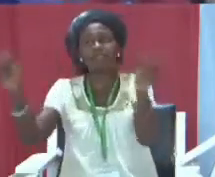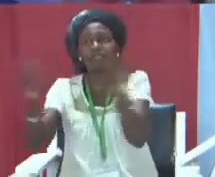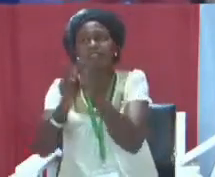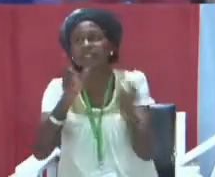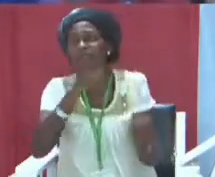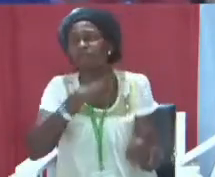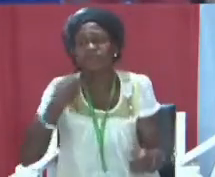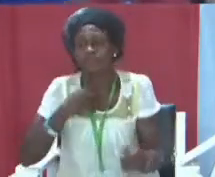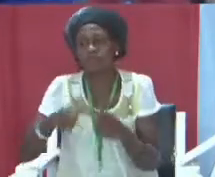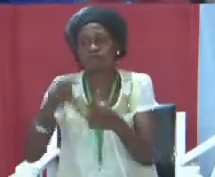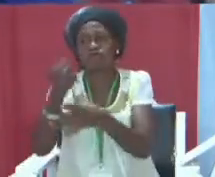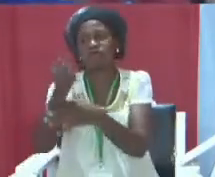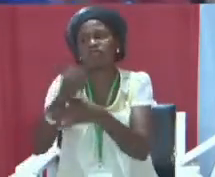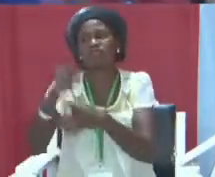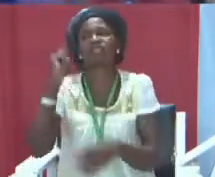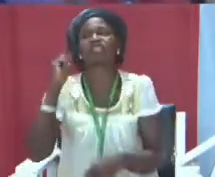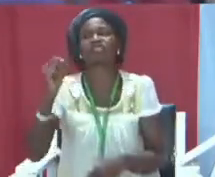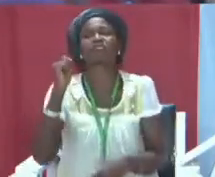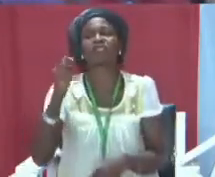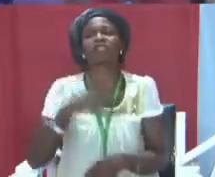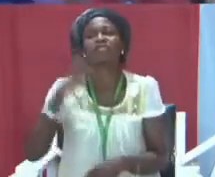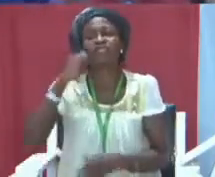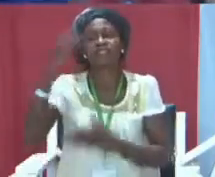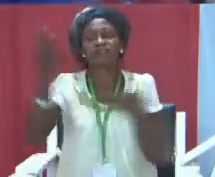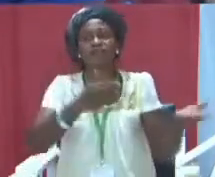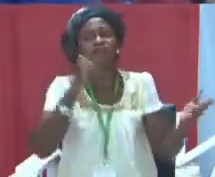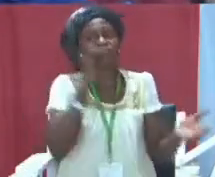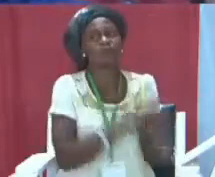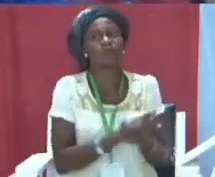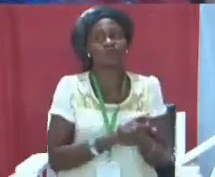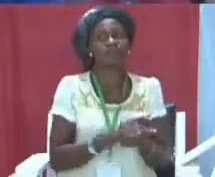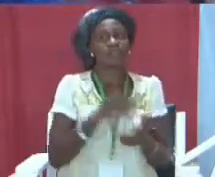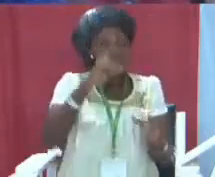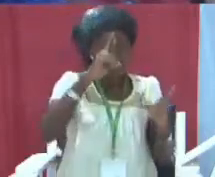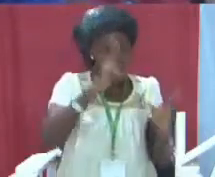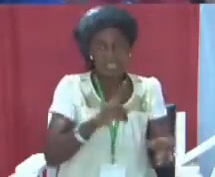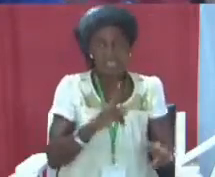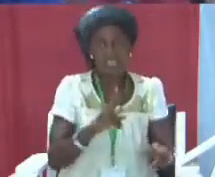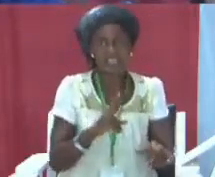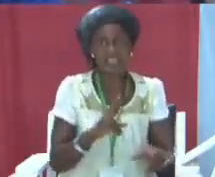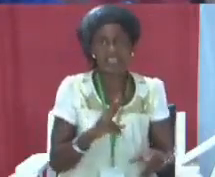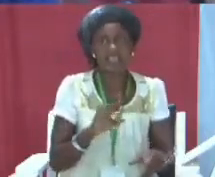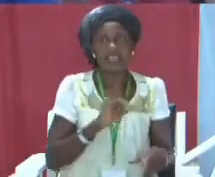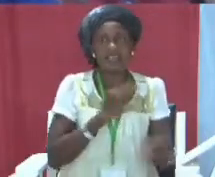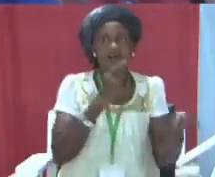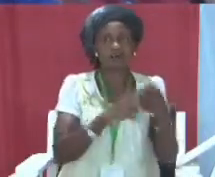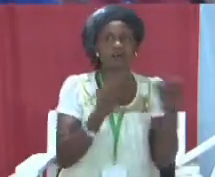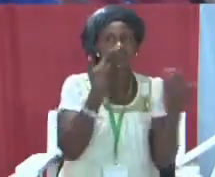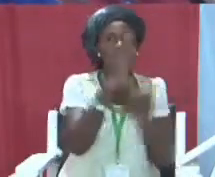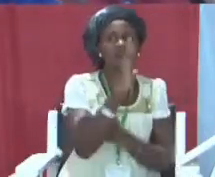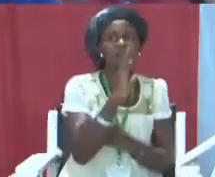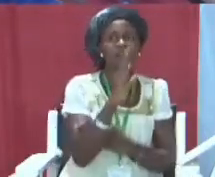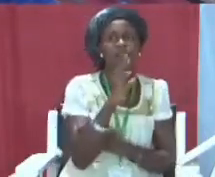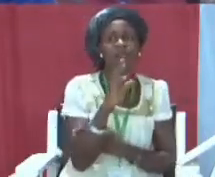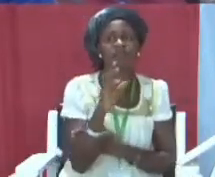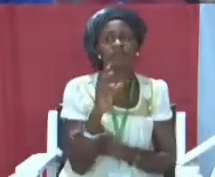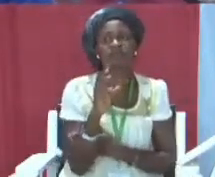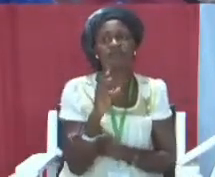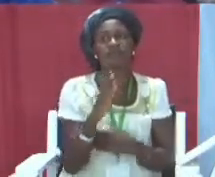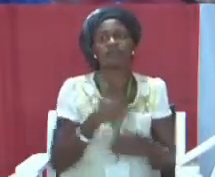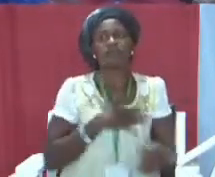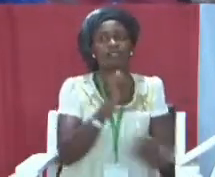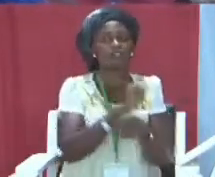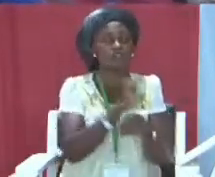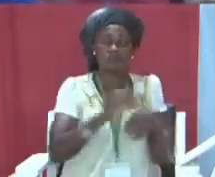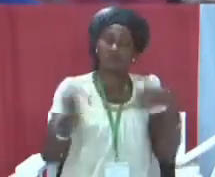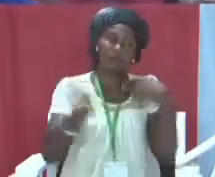to share his testimony, and he brought his wife. He said, "Sir, I want to thank God. My jobs